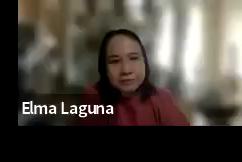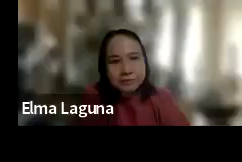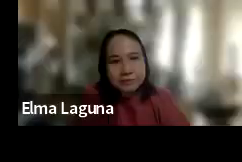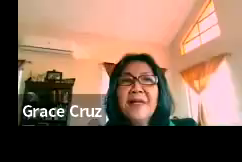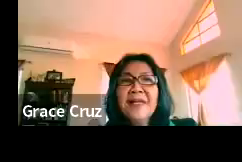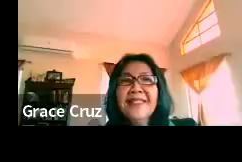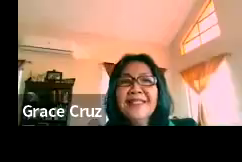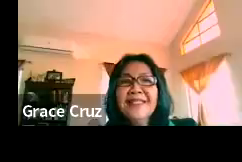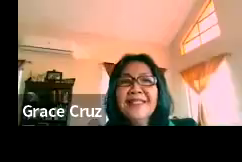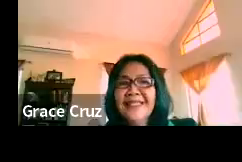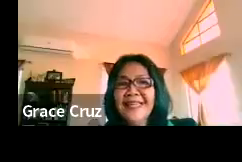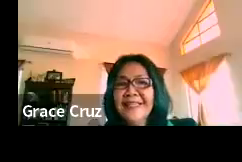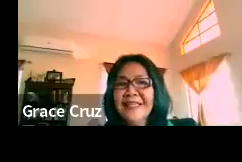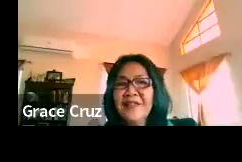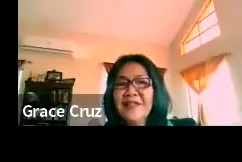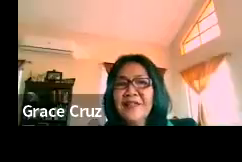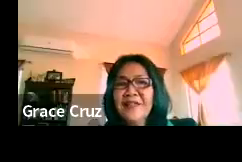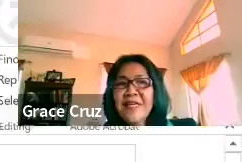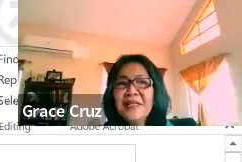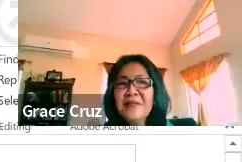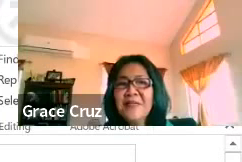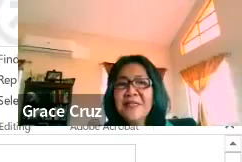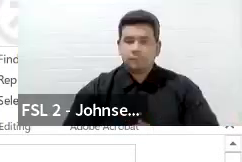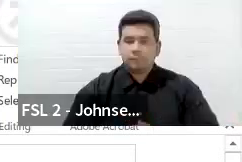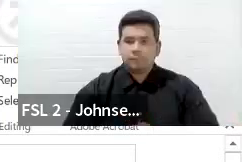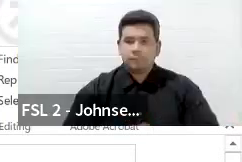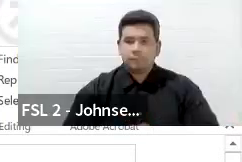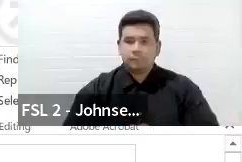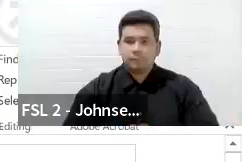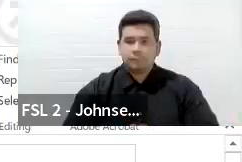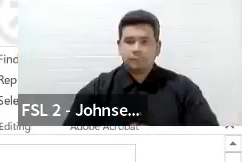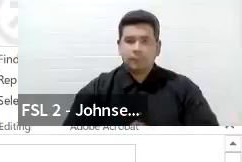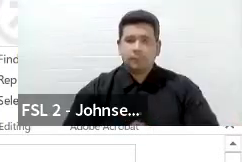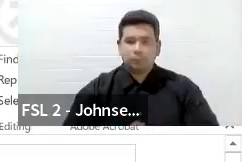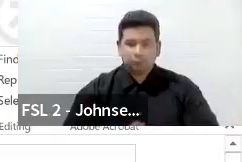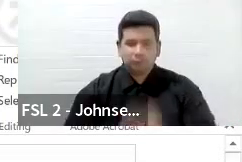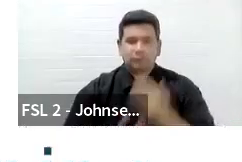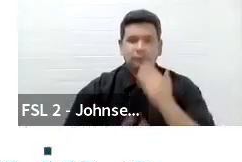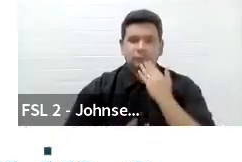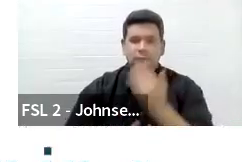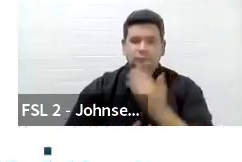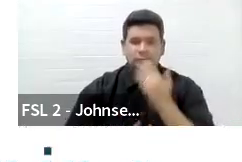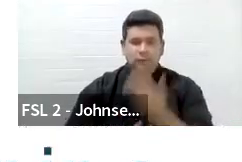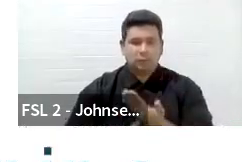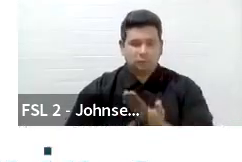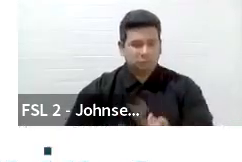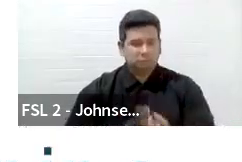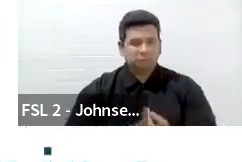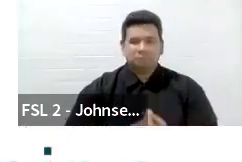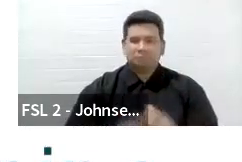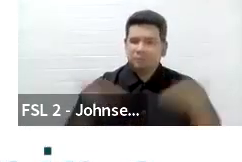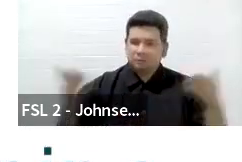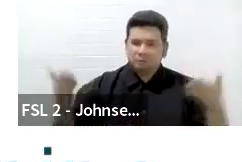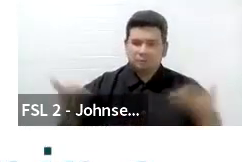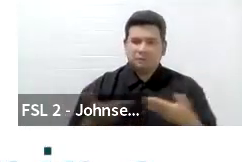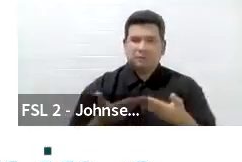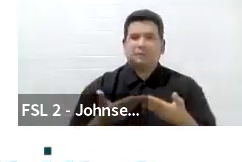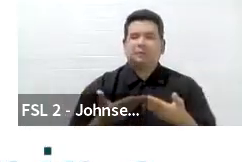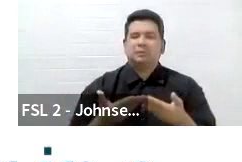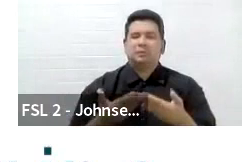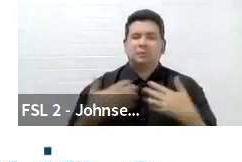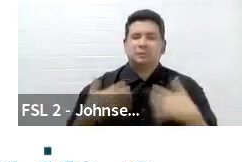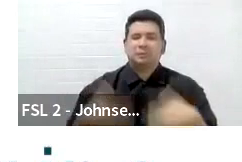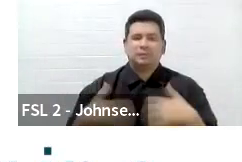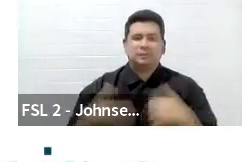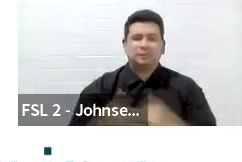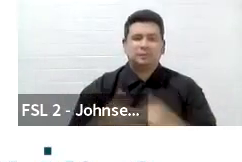Thank you very much, Dr. Elma, for that very kind introduction. So good morning, everyone. And the title